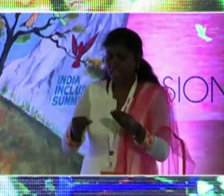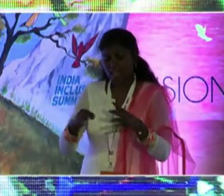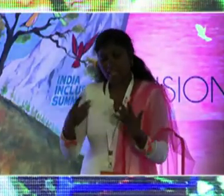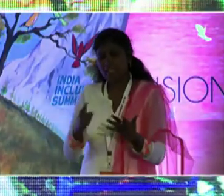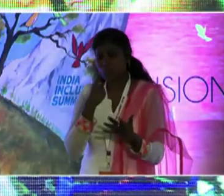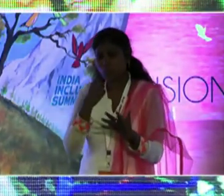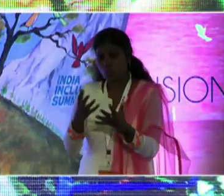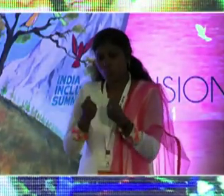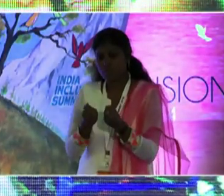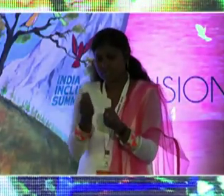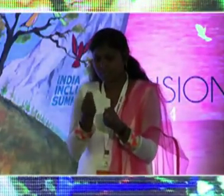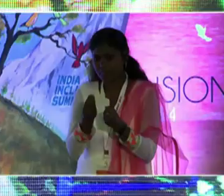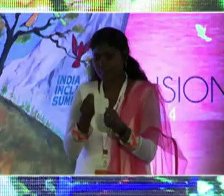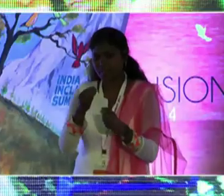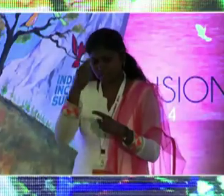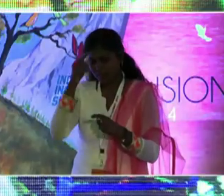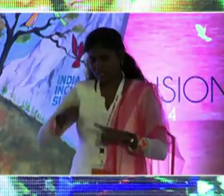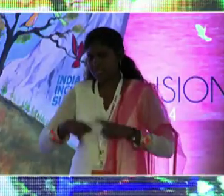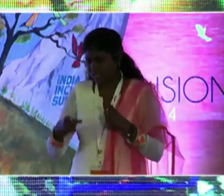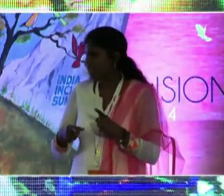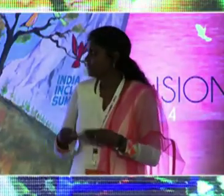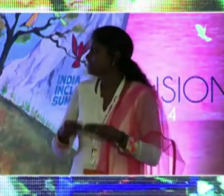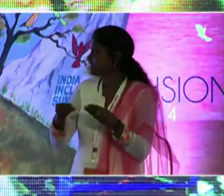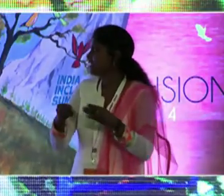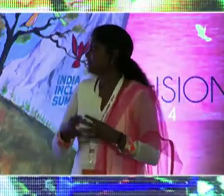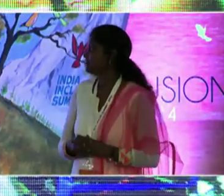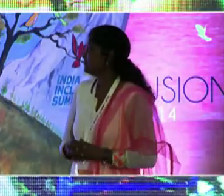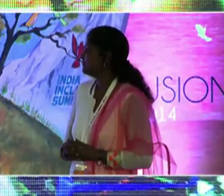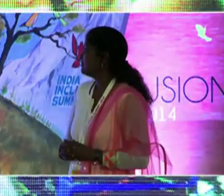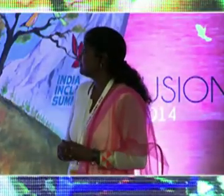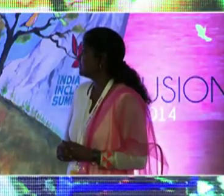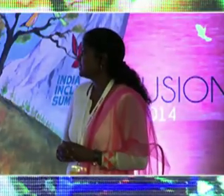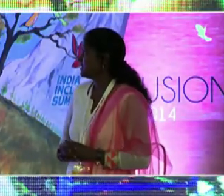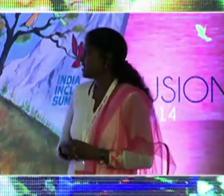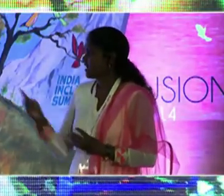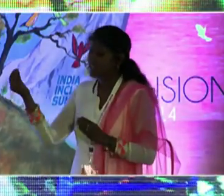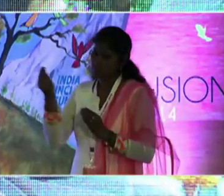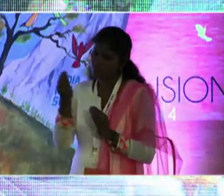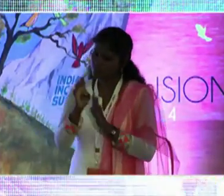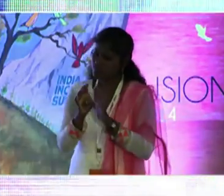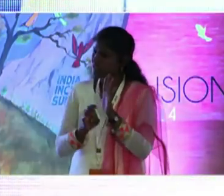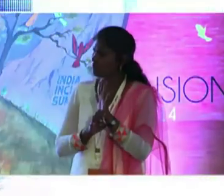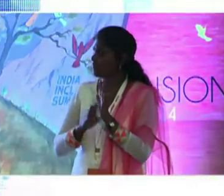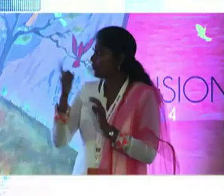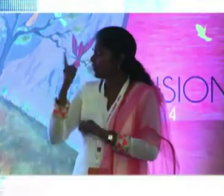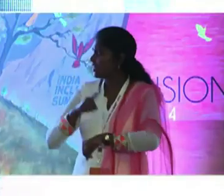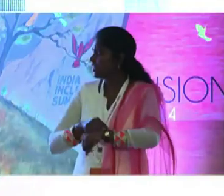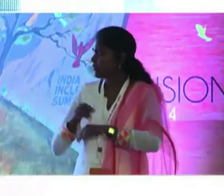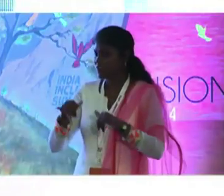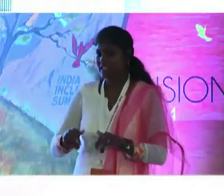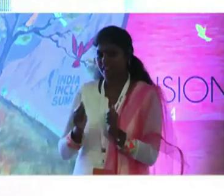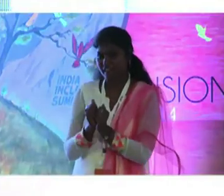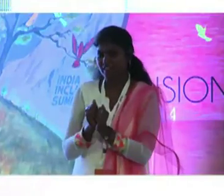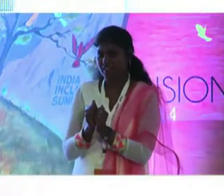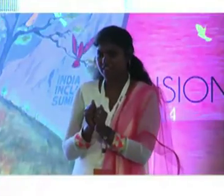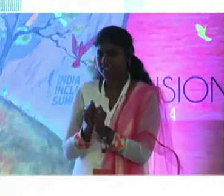would have a major impact on the person who received it. I got a small example here. Once I was taking Ashwin to the third to